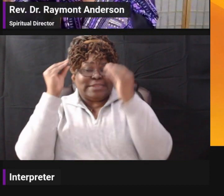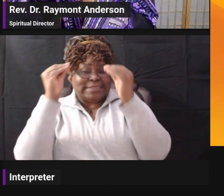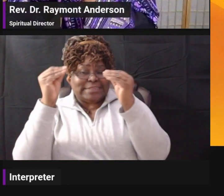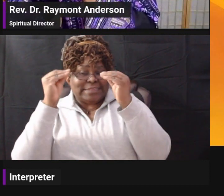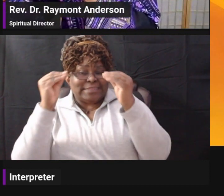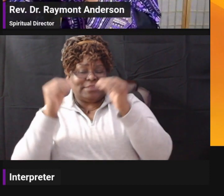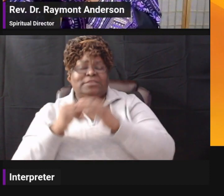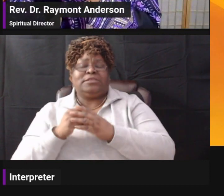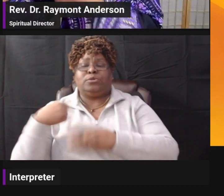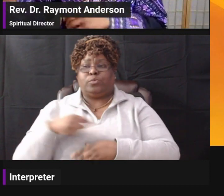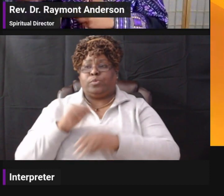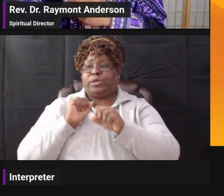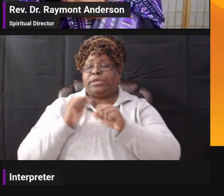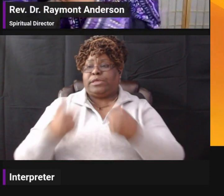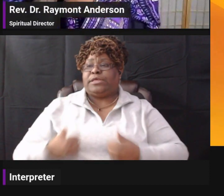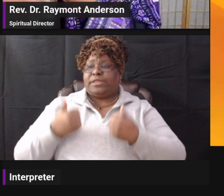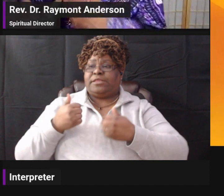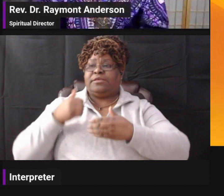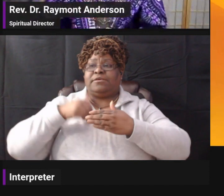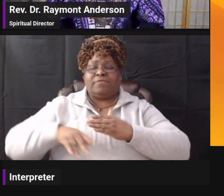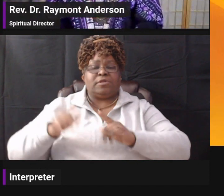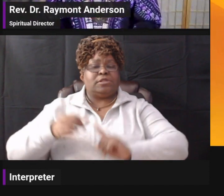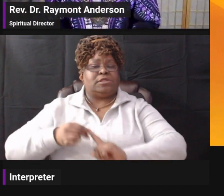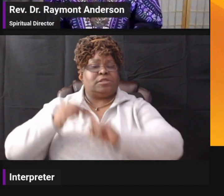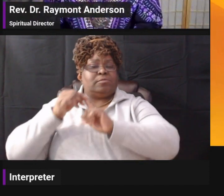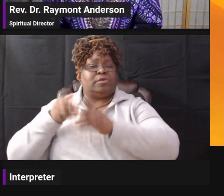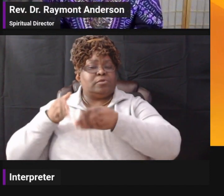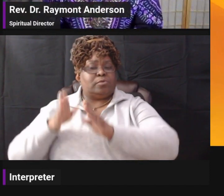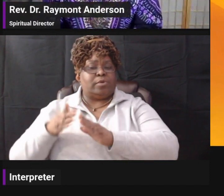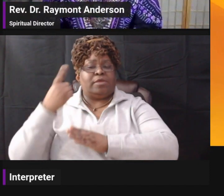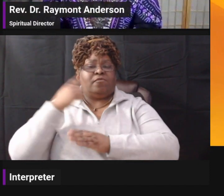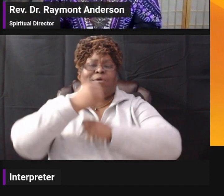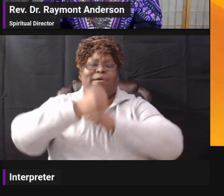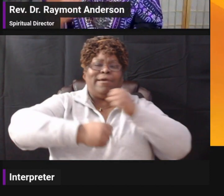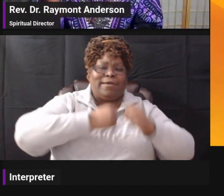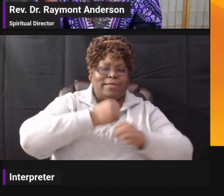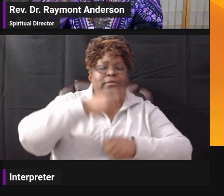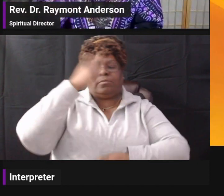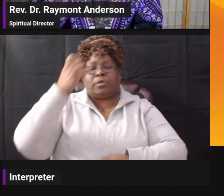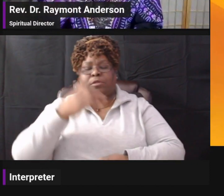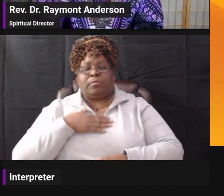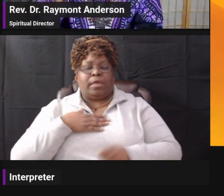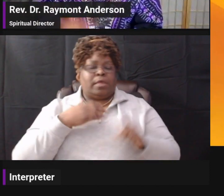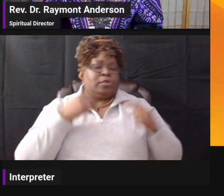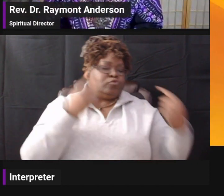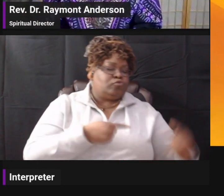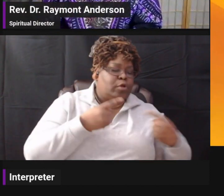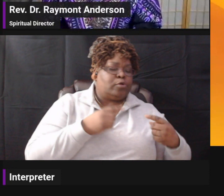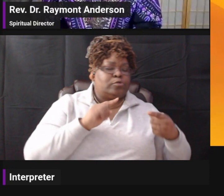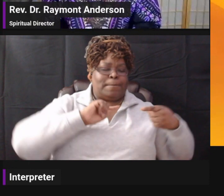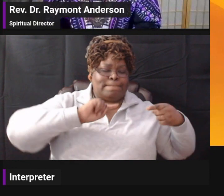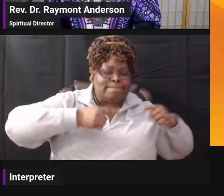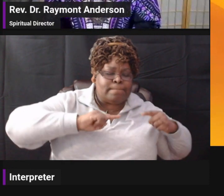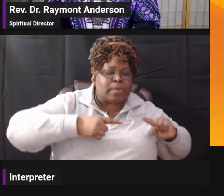And because of that conditioning, we operate in a certain way. For years, because of the abuses and traumas of